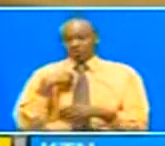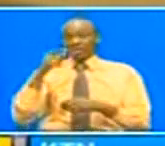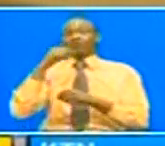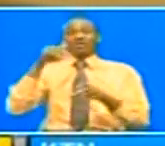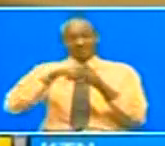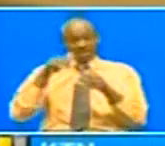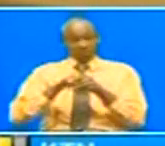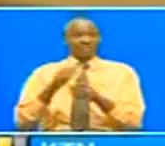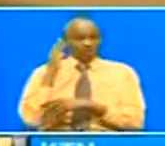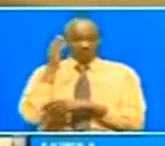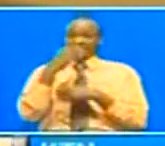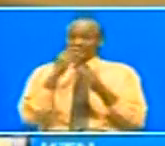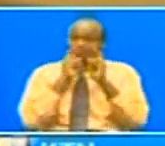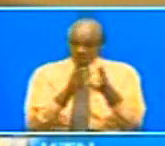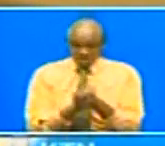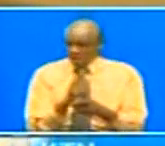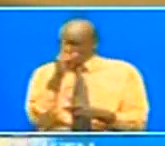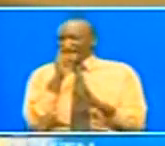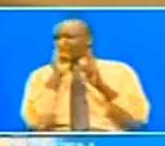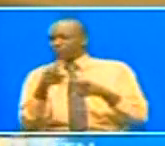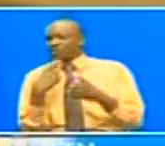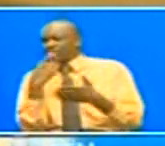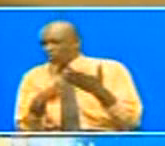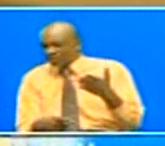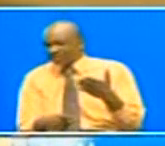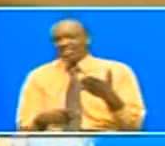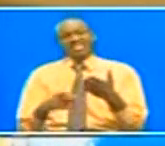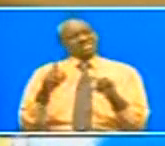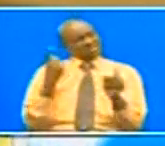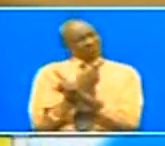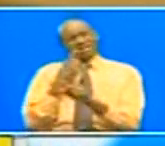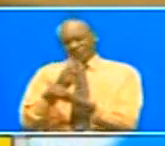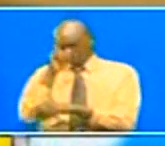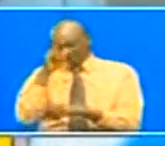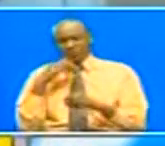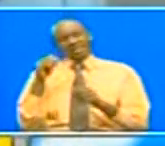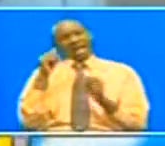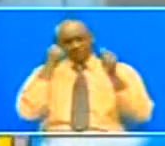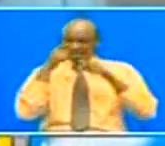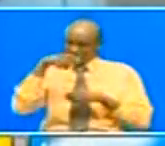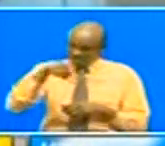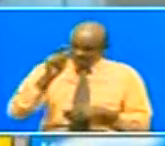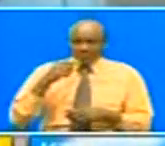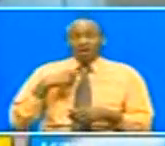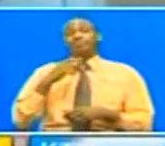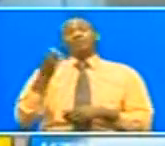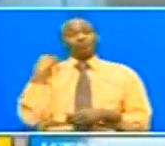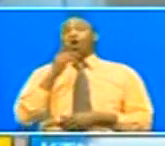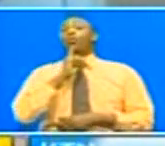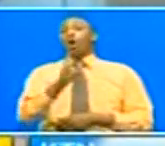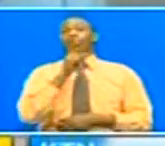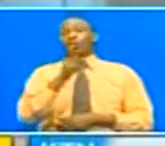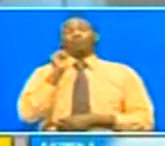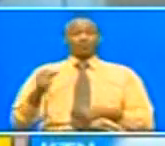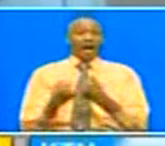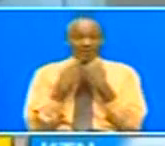Nkaiseri last week. One of the reports implicated security agencies in Garissa, saying they had been forewarned about an impending